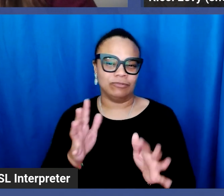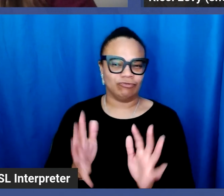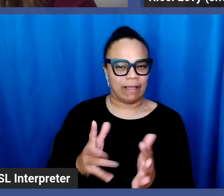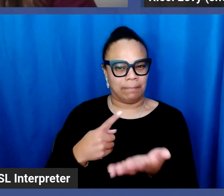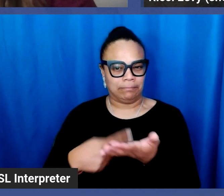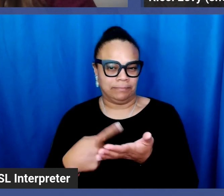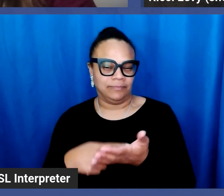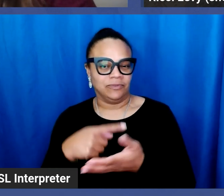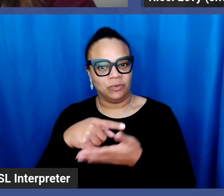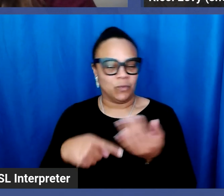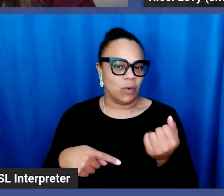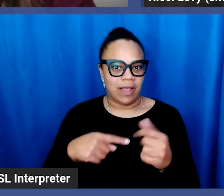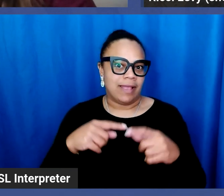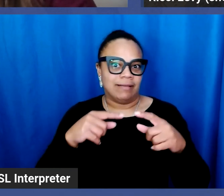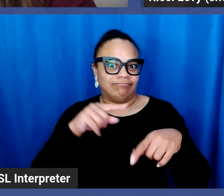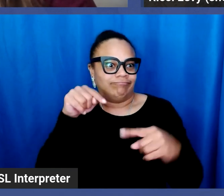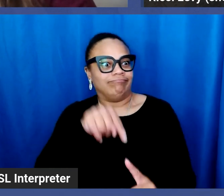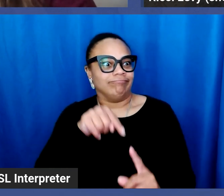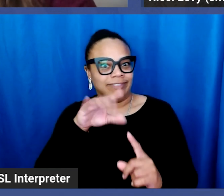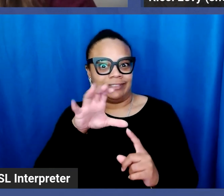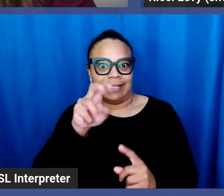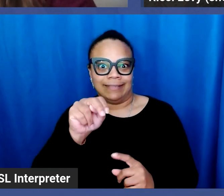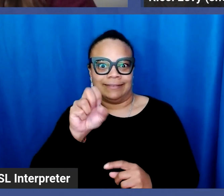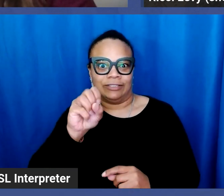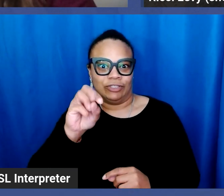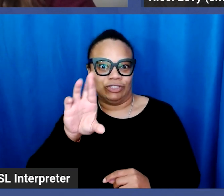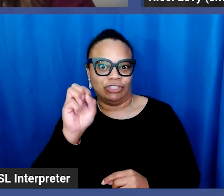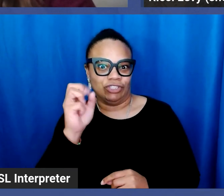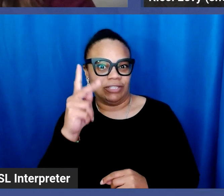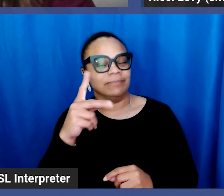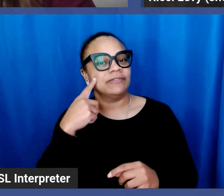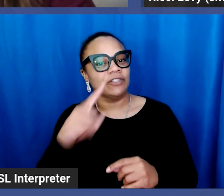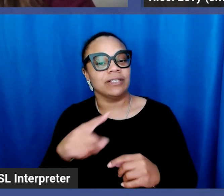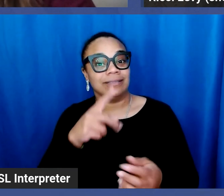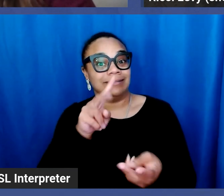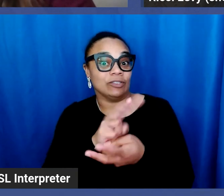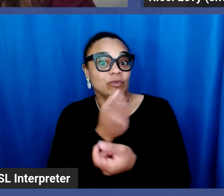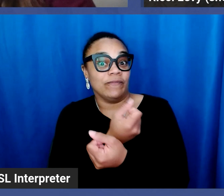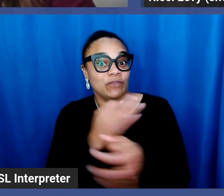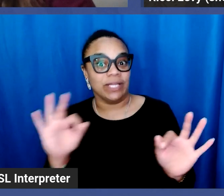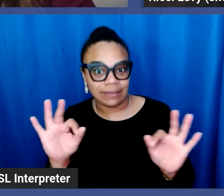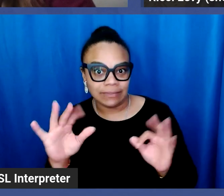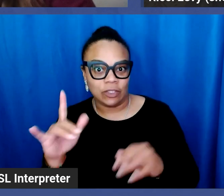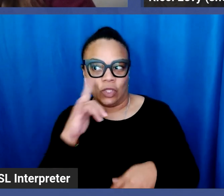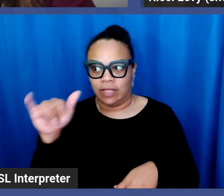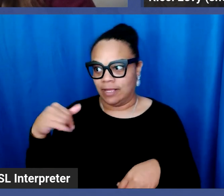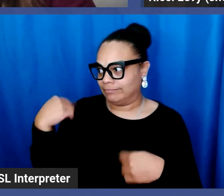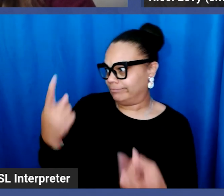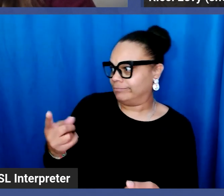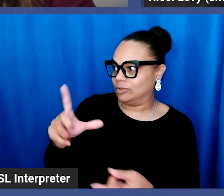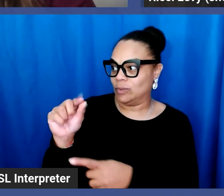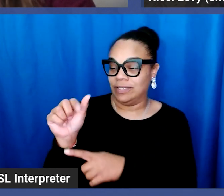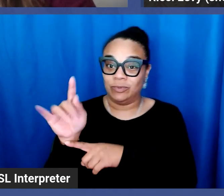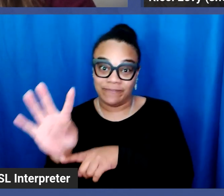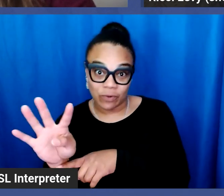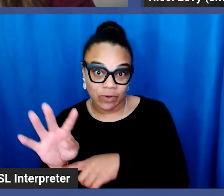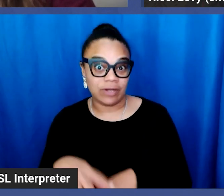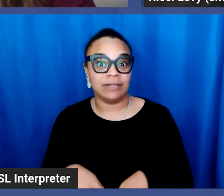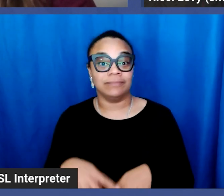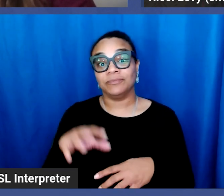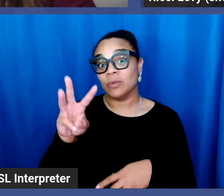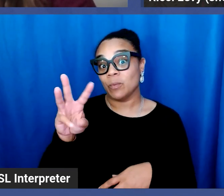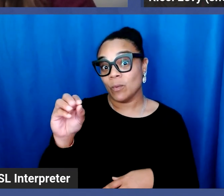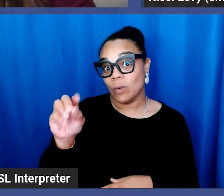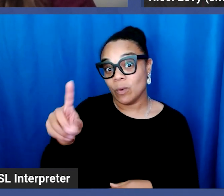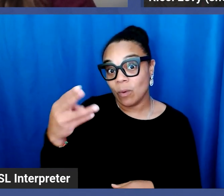for the censorship of sexual freedom in 2024, what Woodhull's been working on, and what we're going to be thinking about for next year. So, this